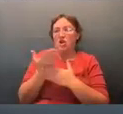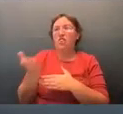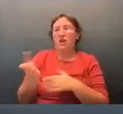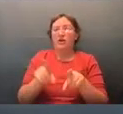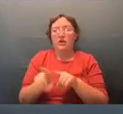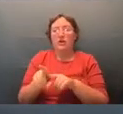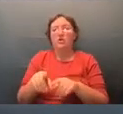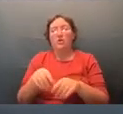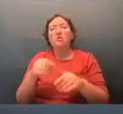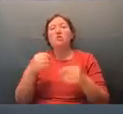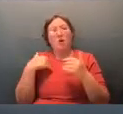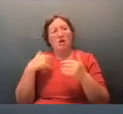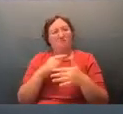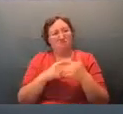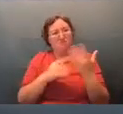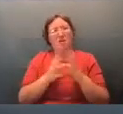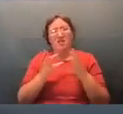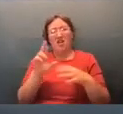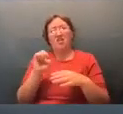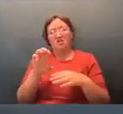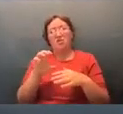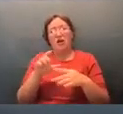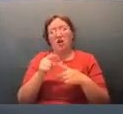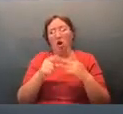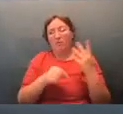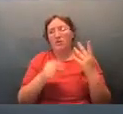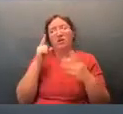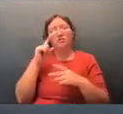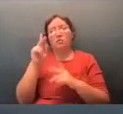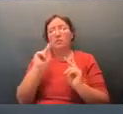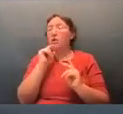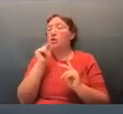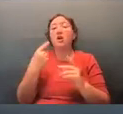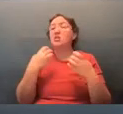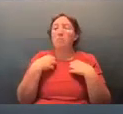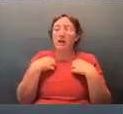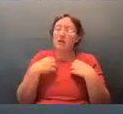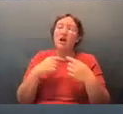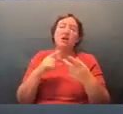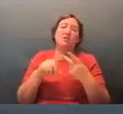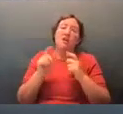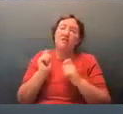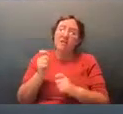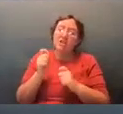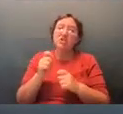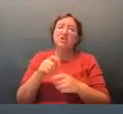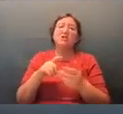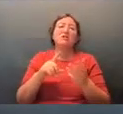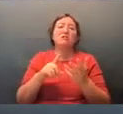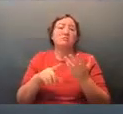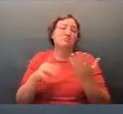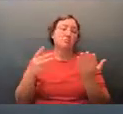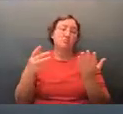also. So it does have a lot of recreational opportunities for people, not just backpacking, but if you want to go fishing,